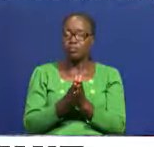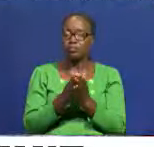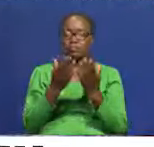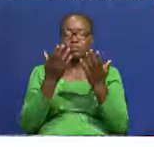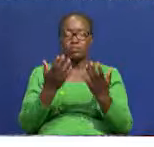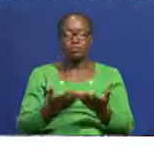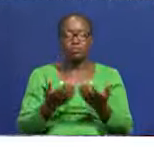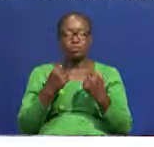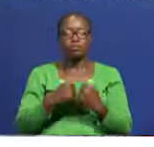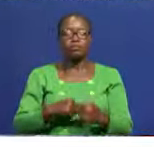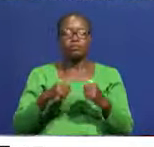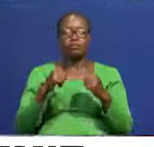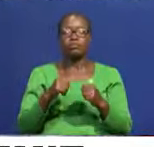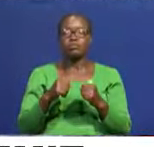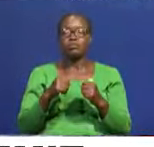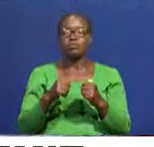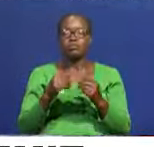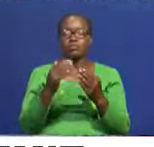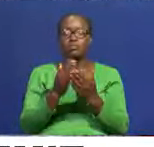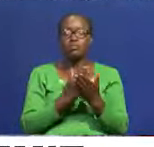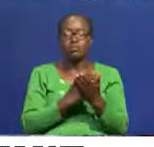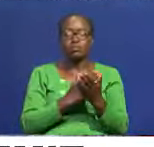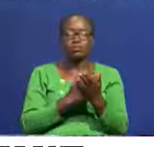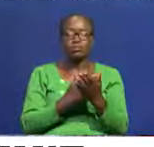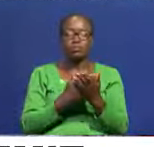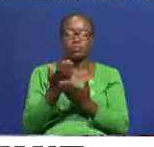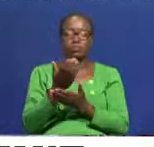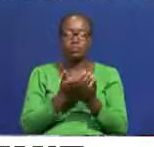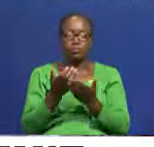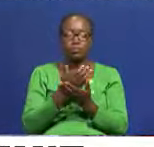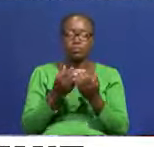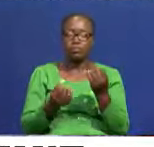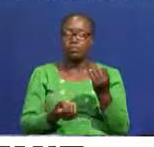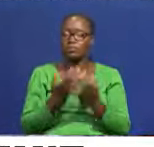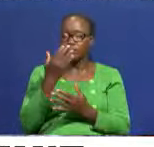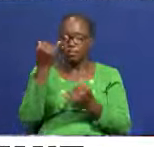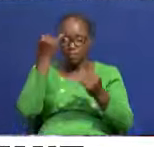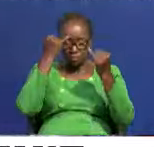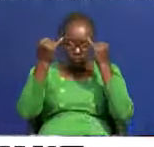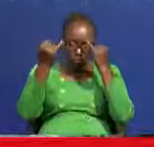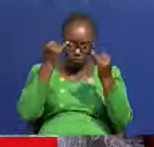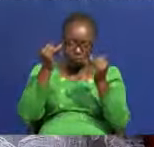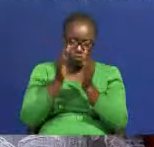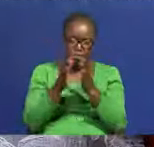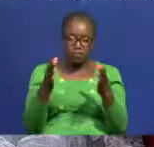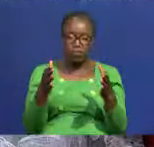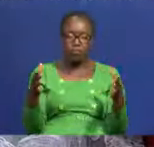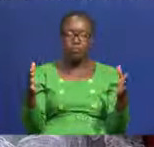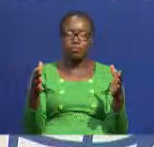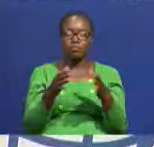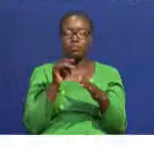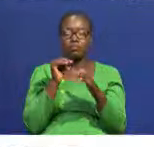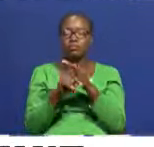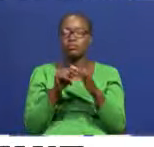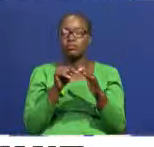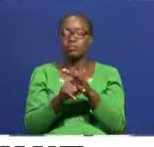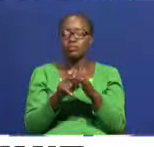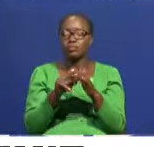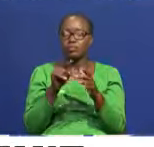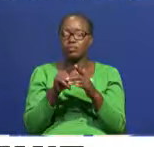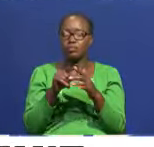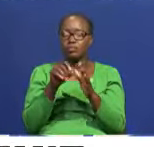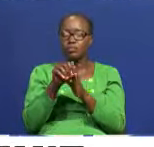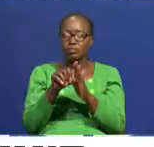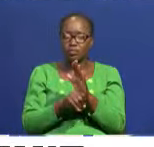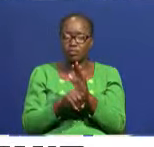immense potential to enhance connectivity, spur innovation, and expand access to